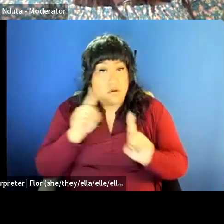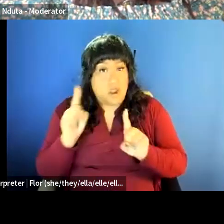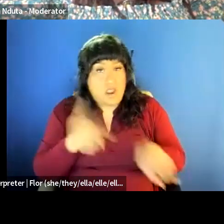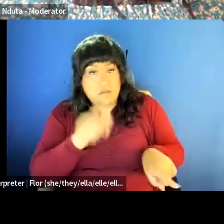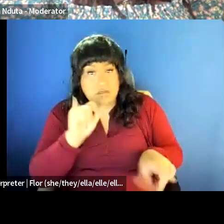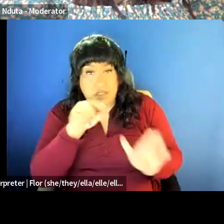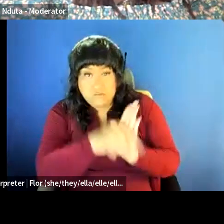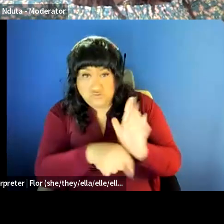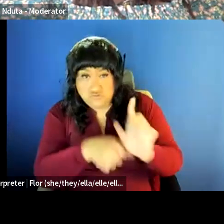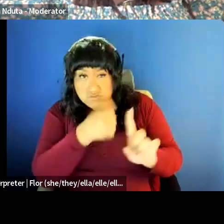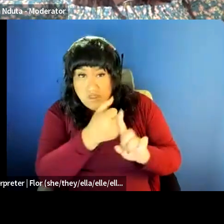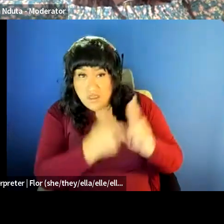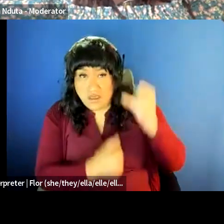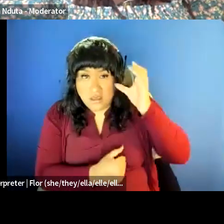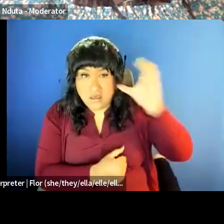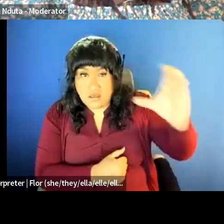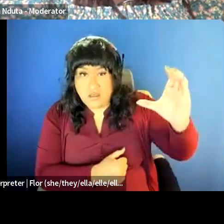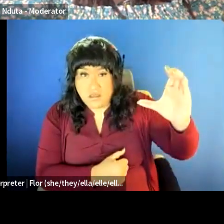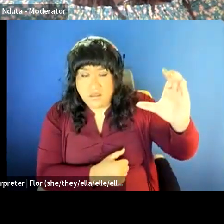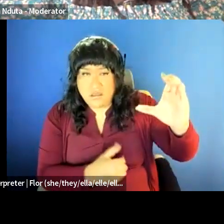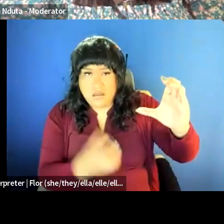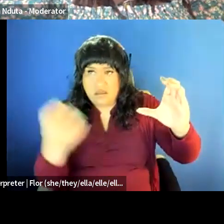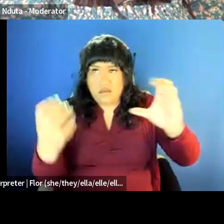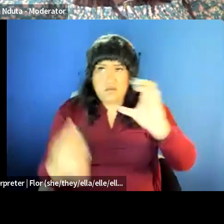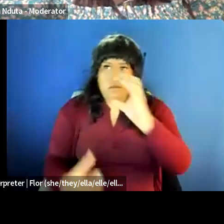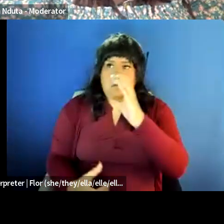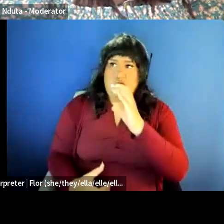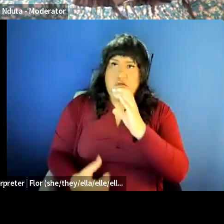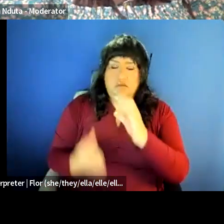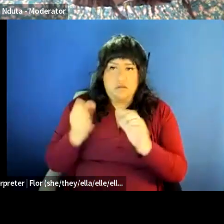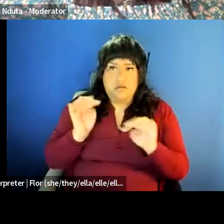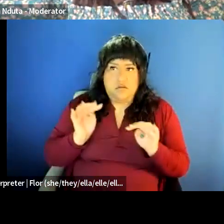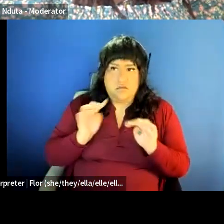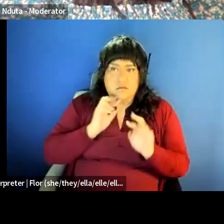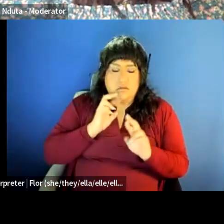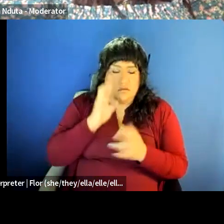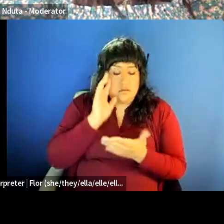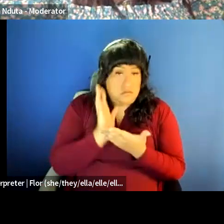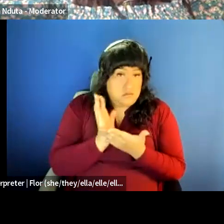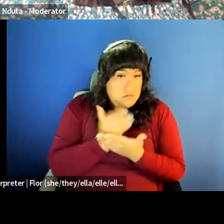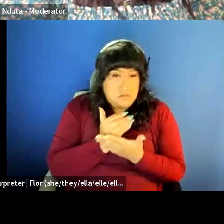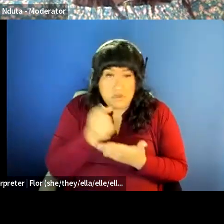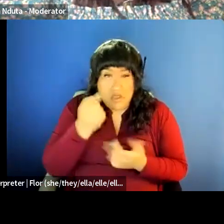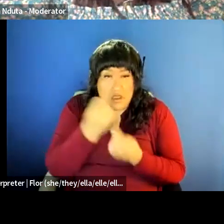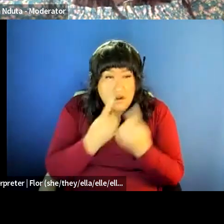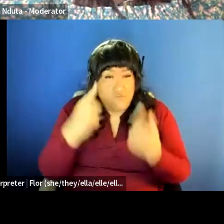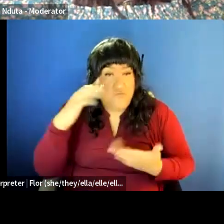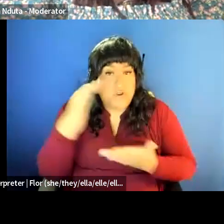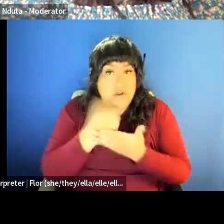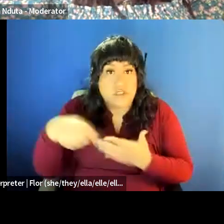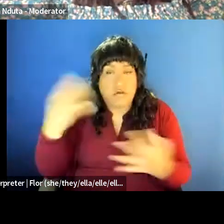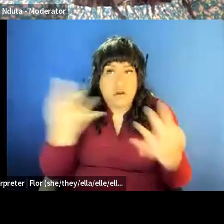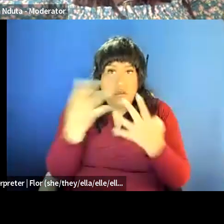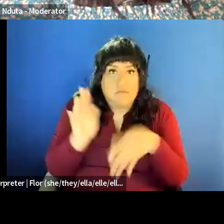suicide, the thought of the suicide, everyone freaked out. And they were so busy trying to stop me from